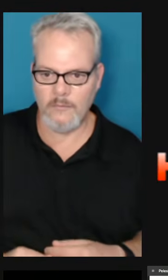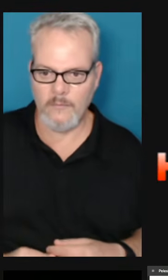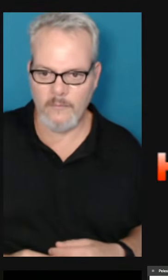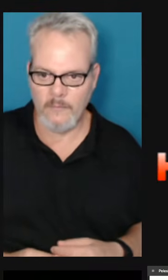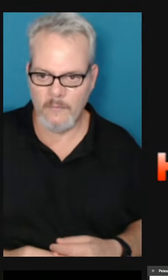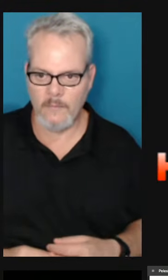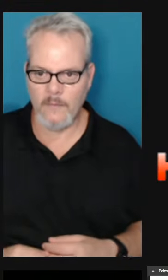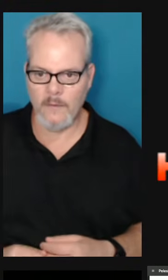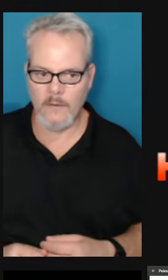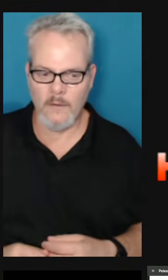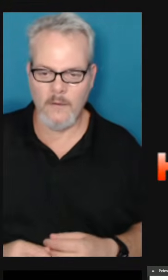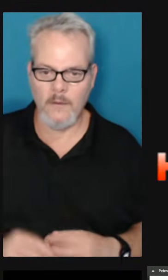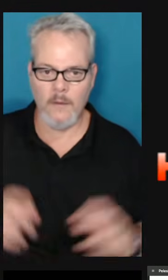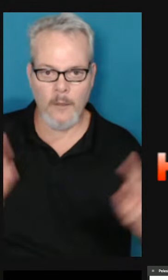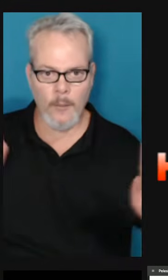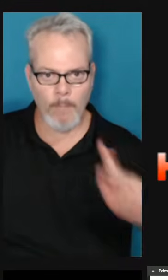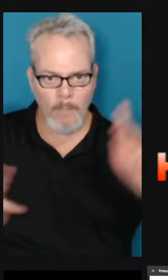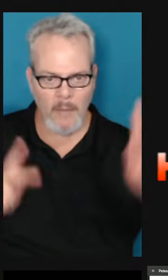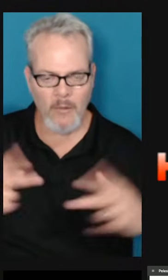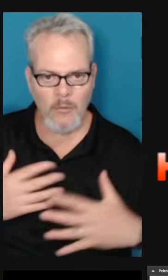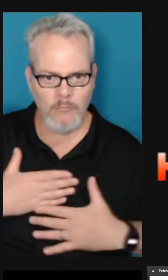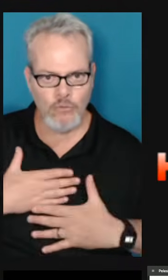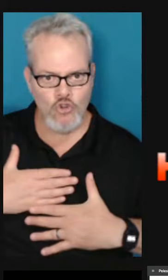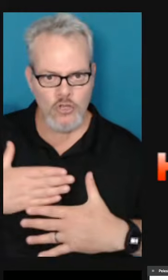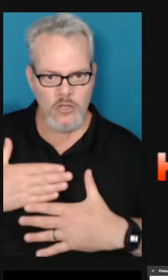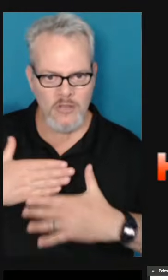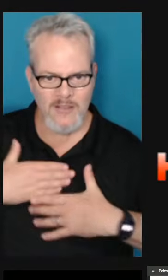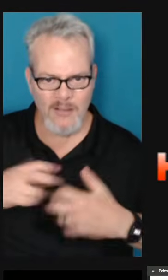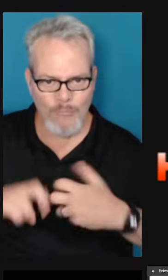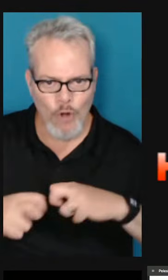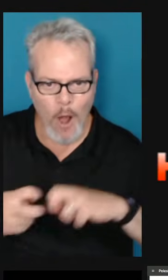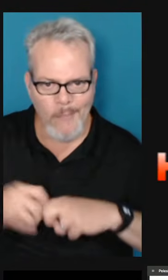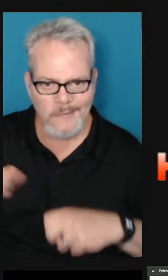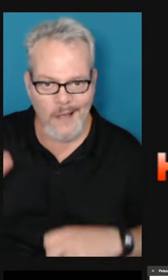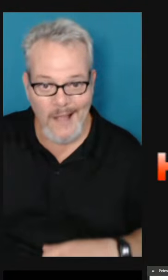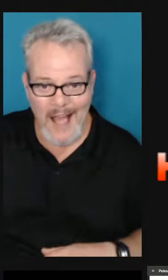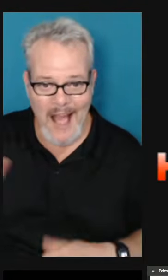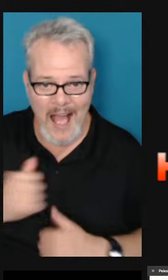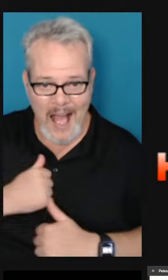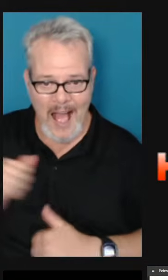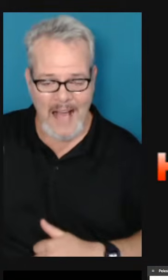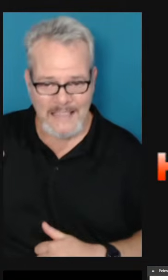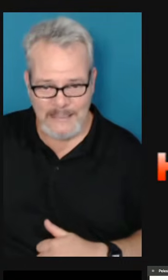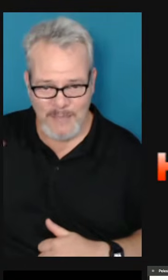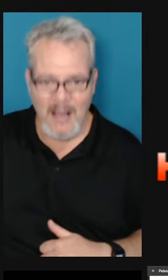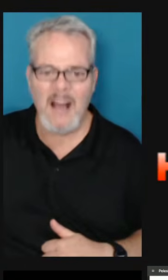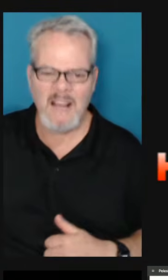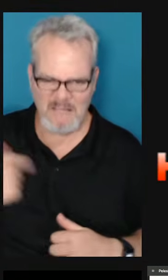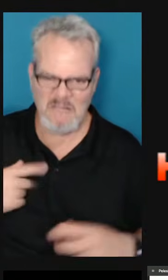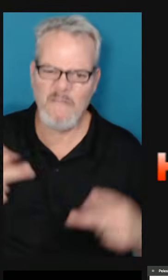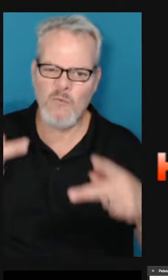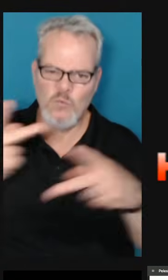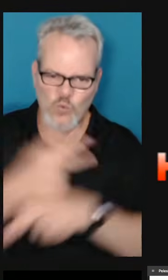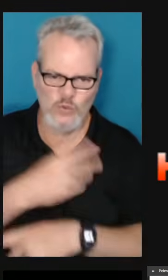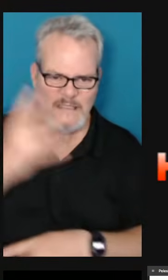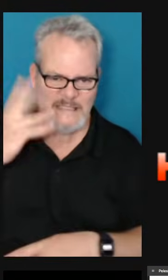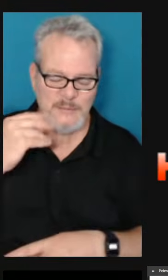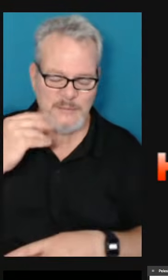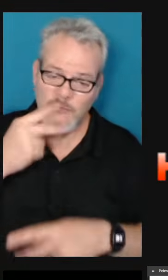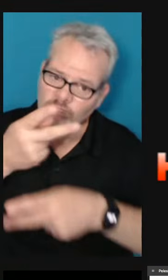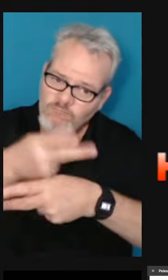People with existing respiratory diseases like asthma may find their symptoms are worse when you're exposed to these particles. So take